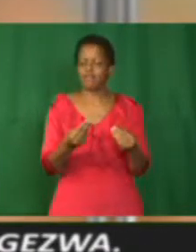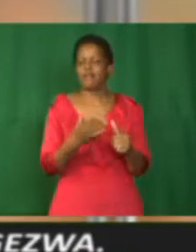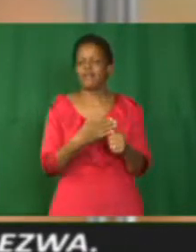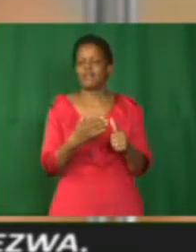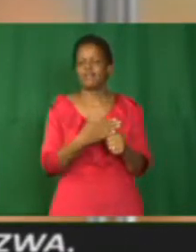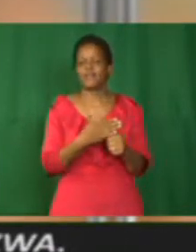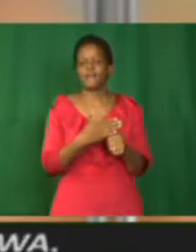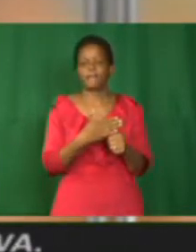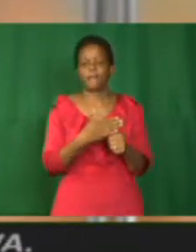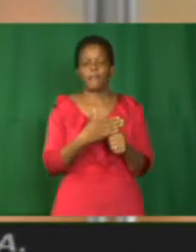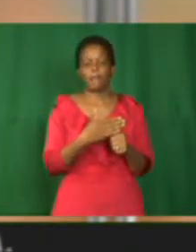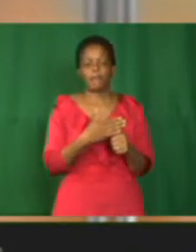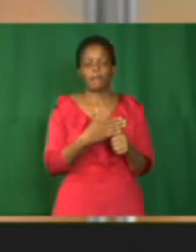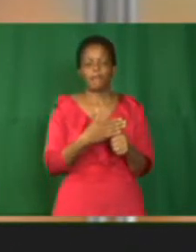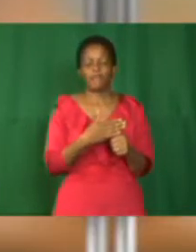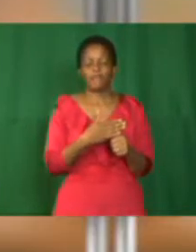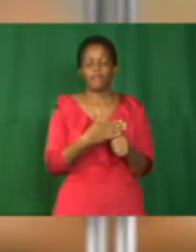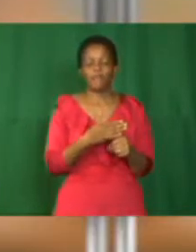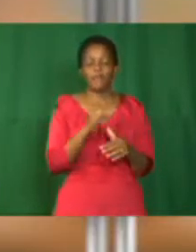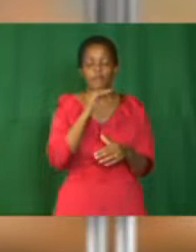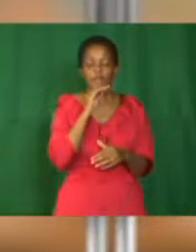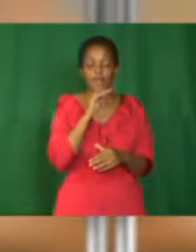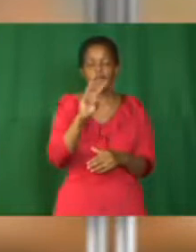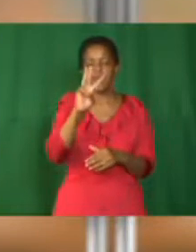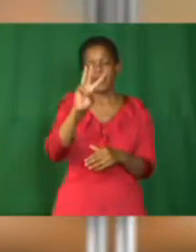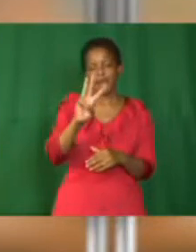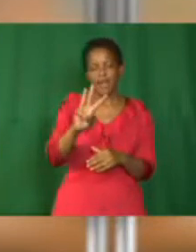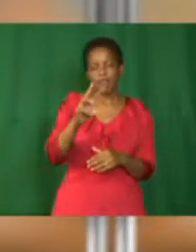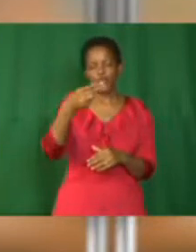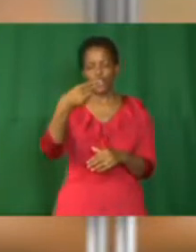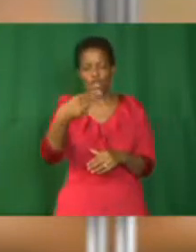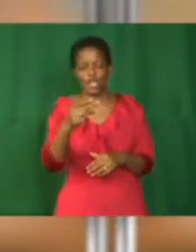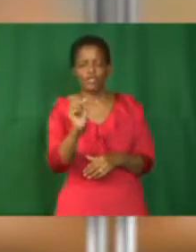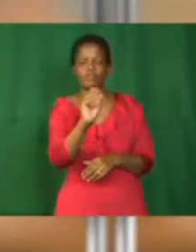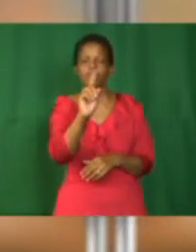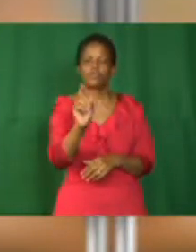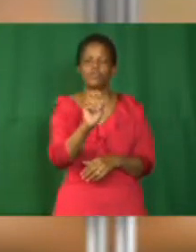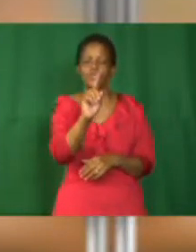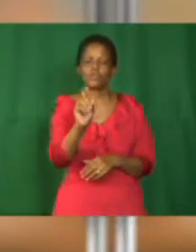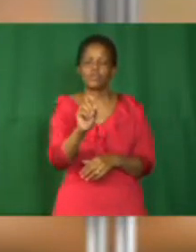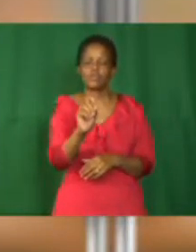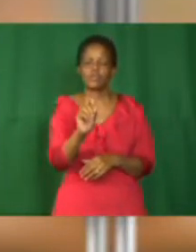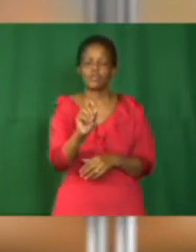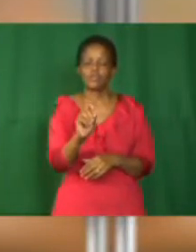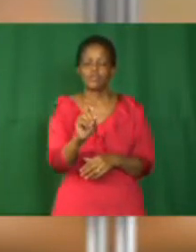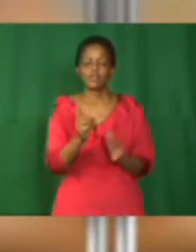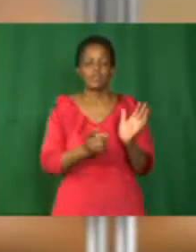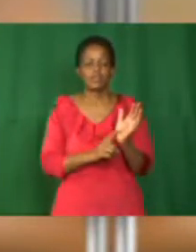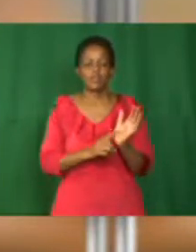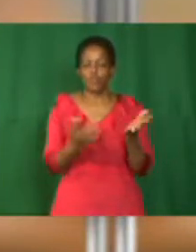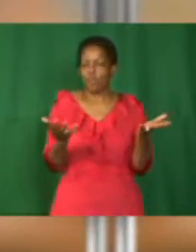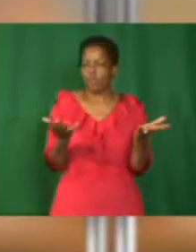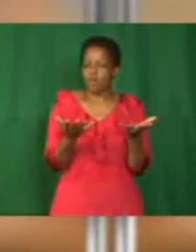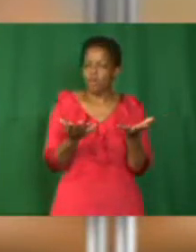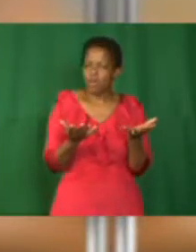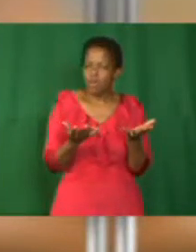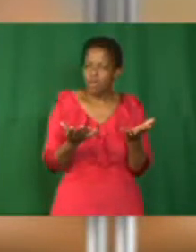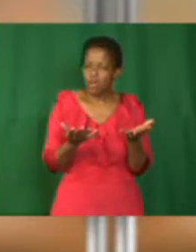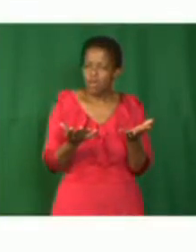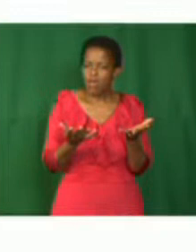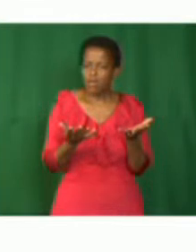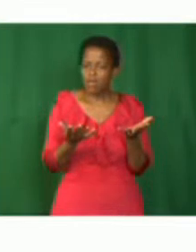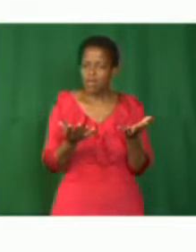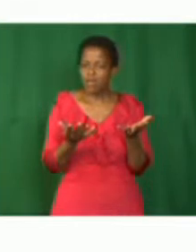the WH questions. For instance, questions such as where, questions